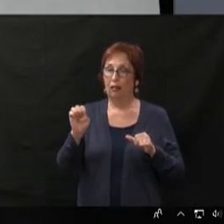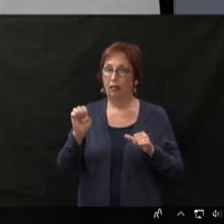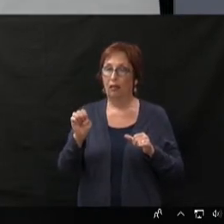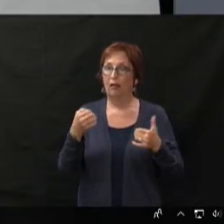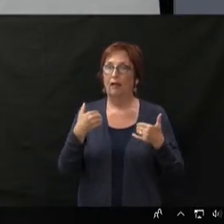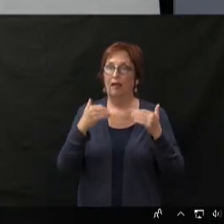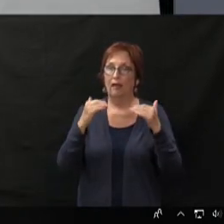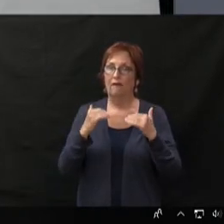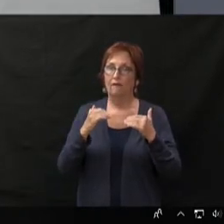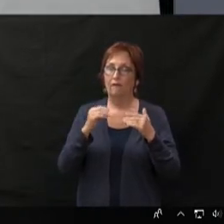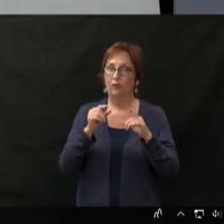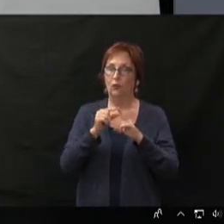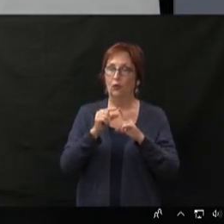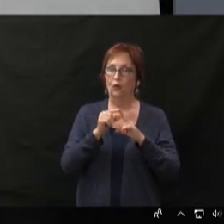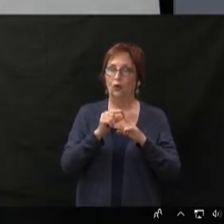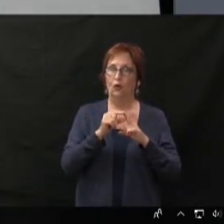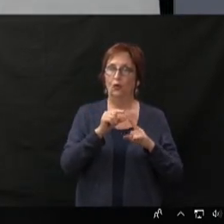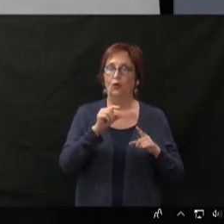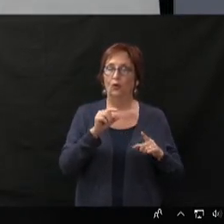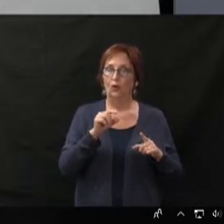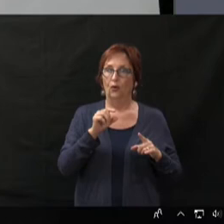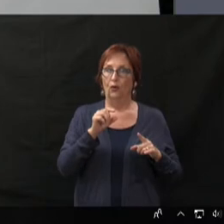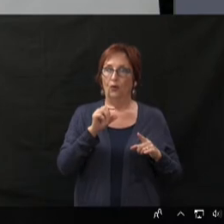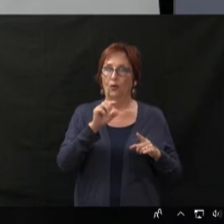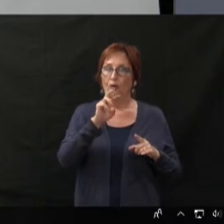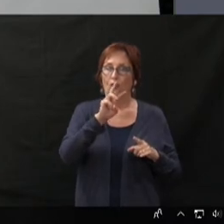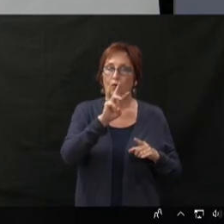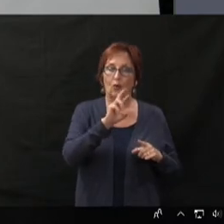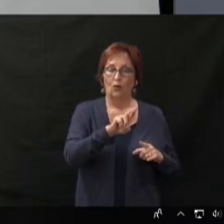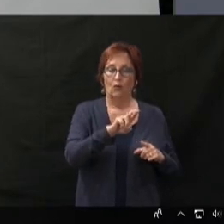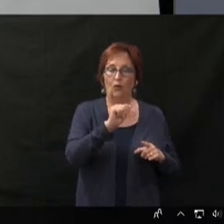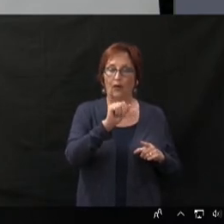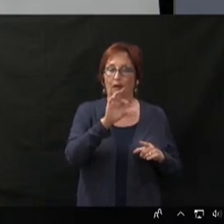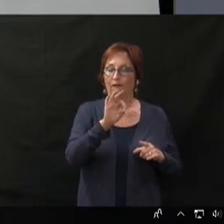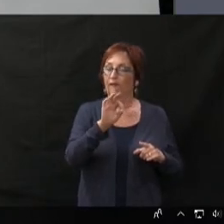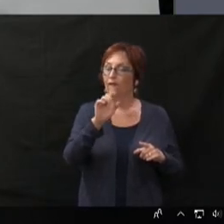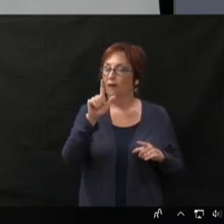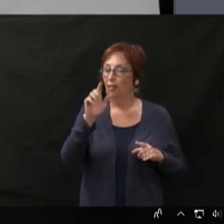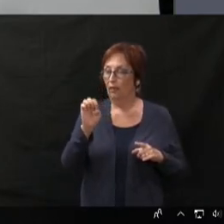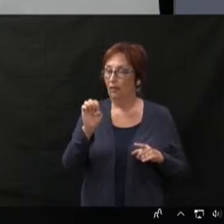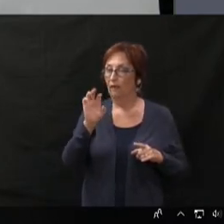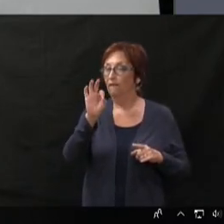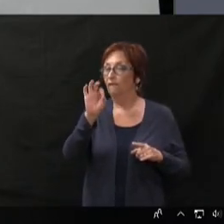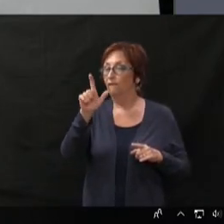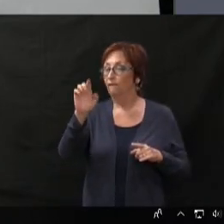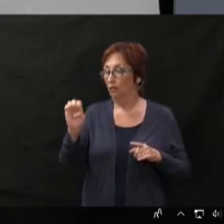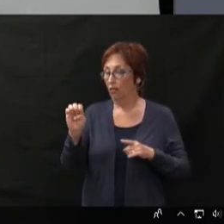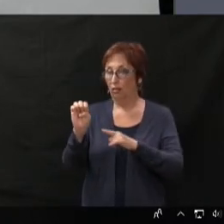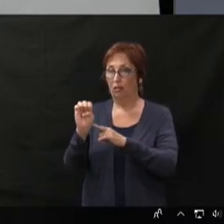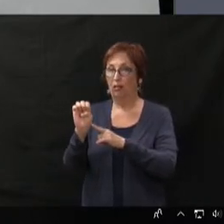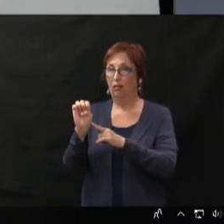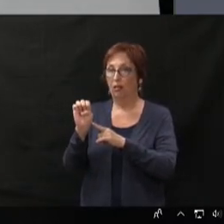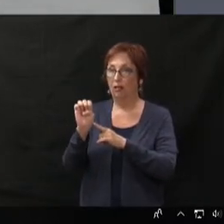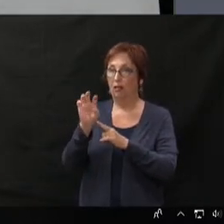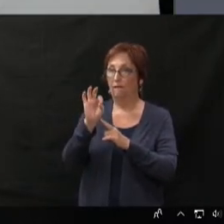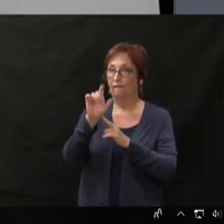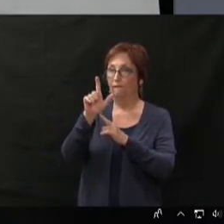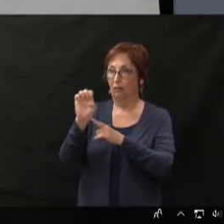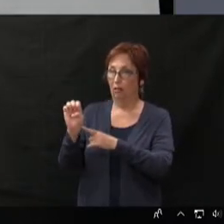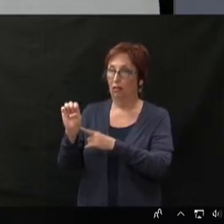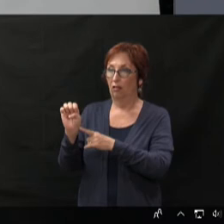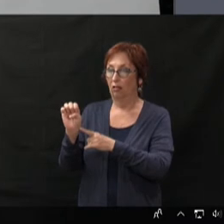word raffle, closed syllable, consonant LE, full. Everybody?